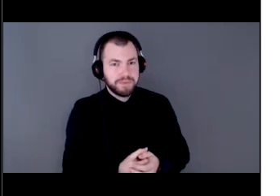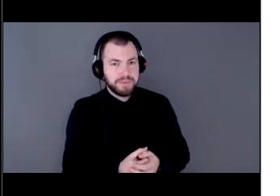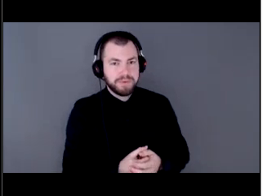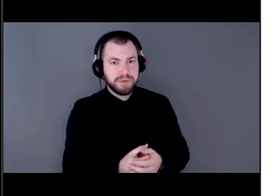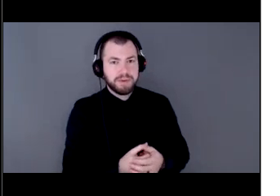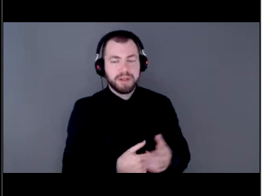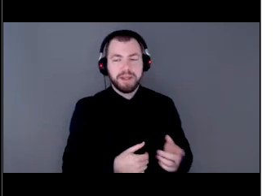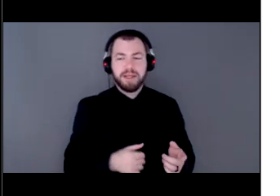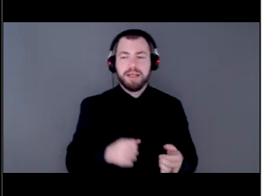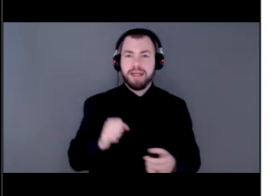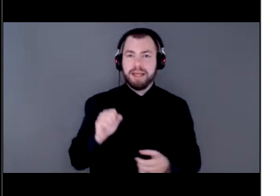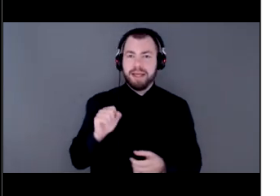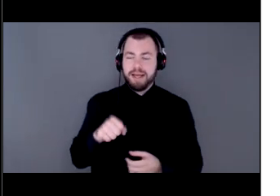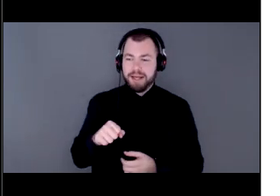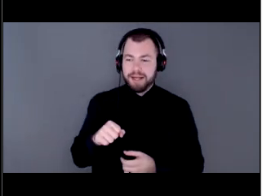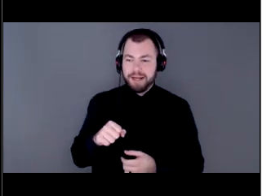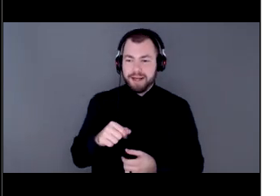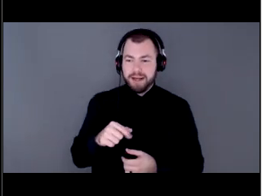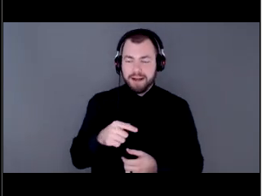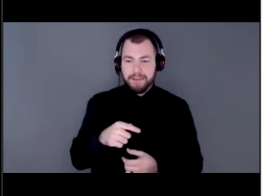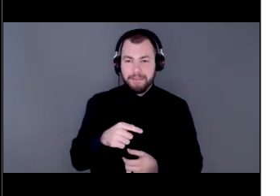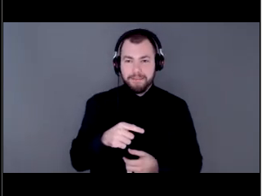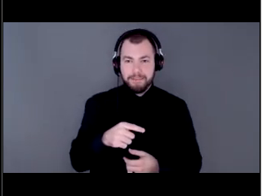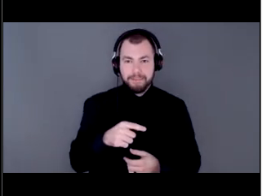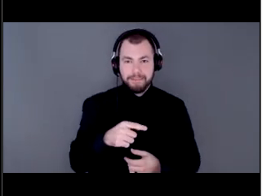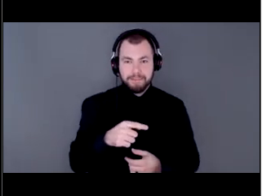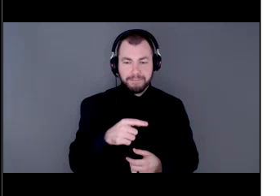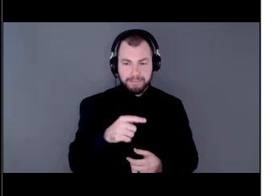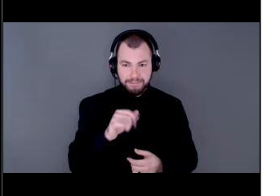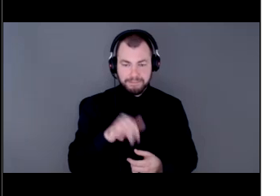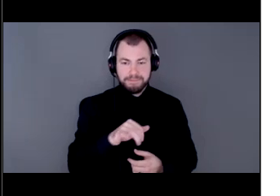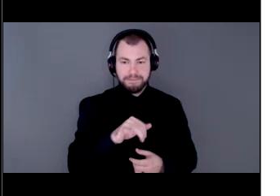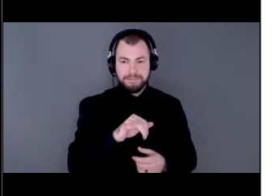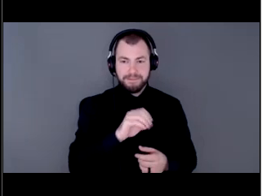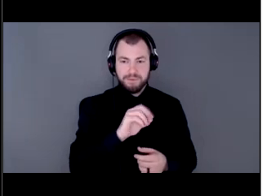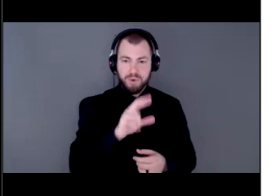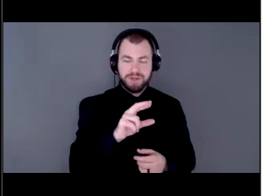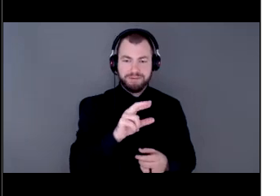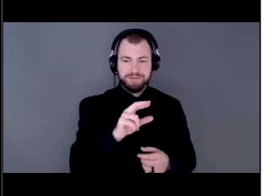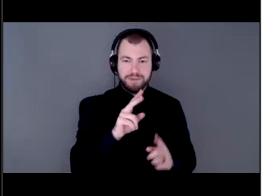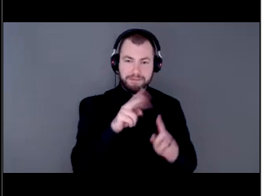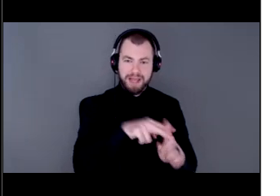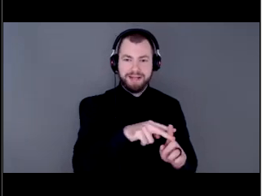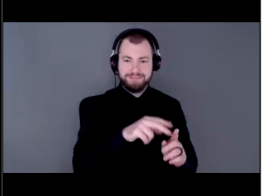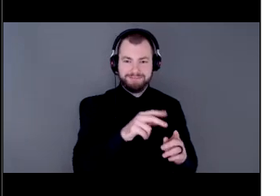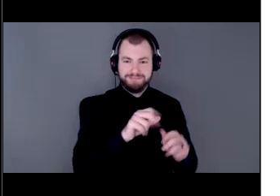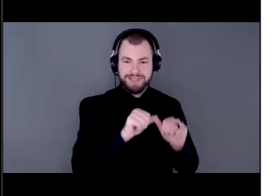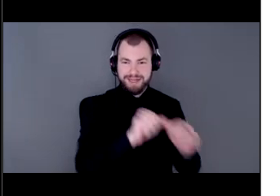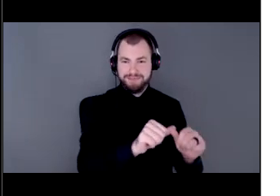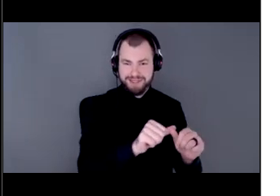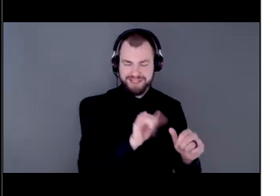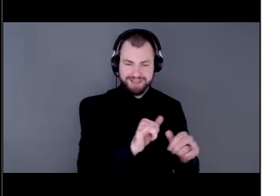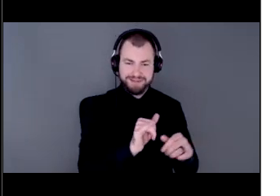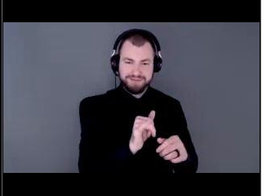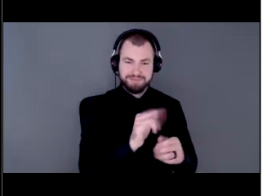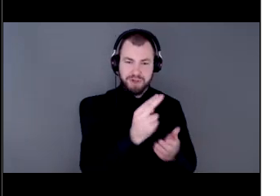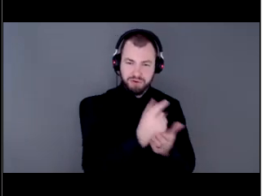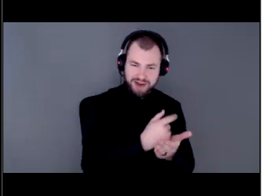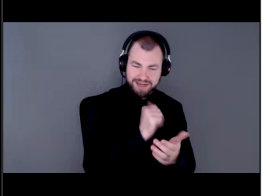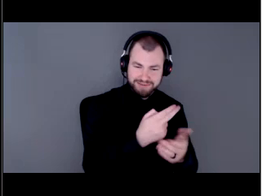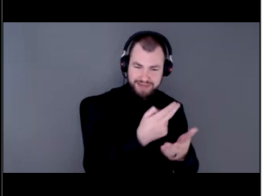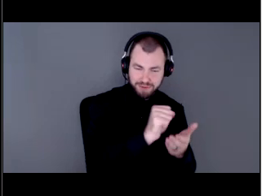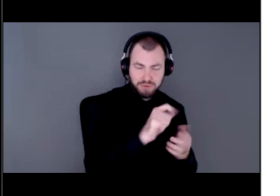always that Work and Applied Sustainability Experiences project in particular, which is undergraduate, not high school, but similar, there's a whole